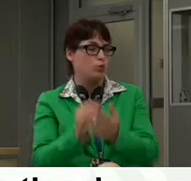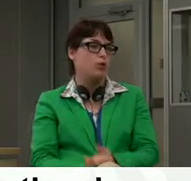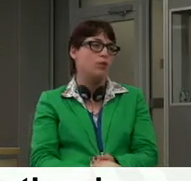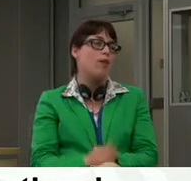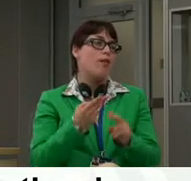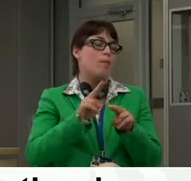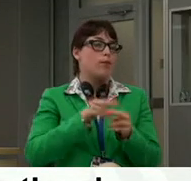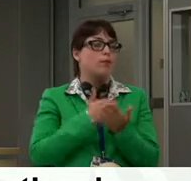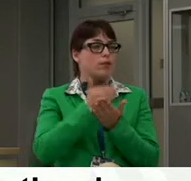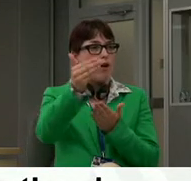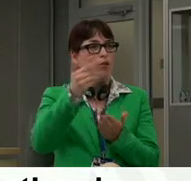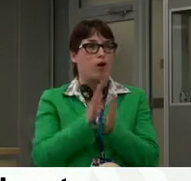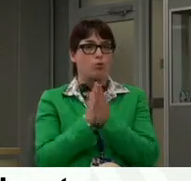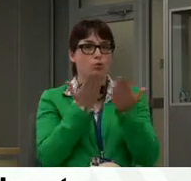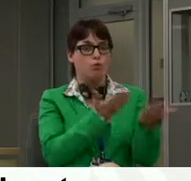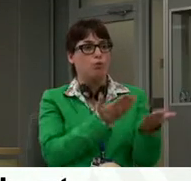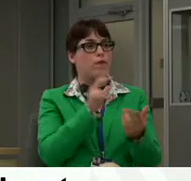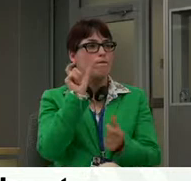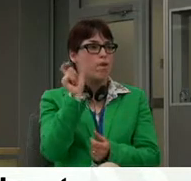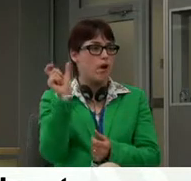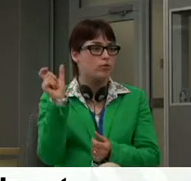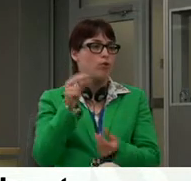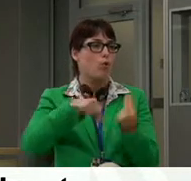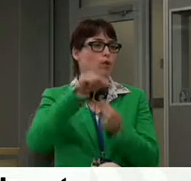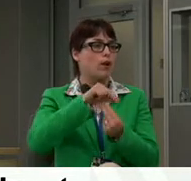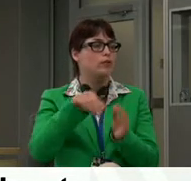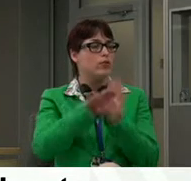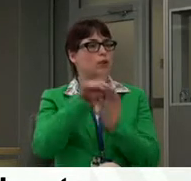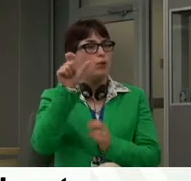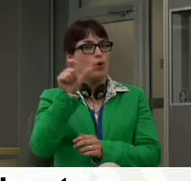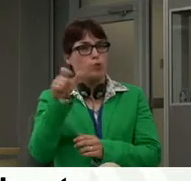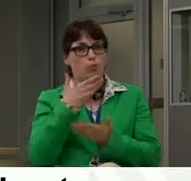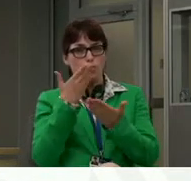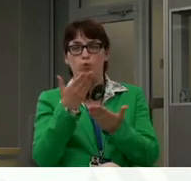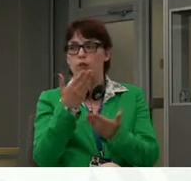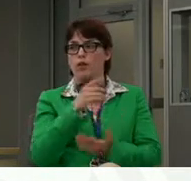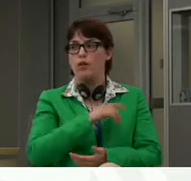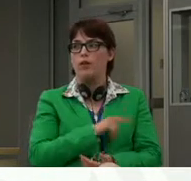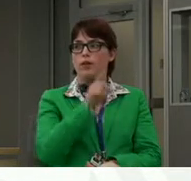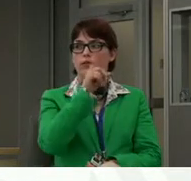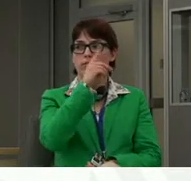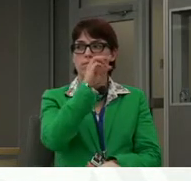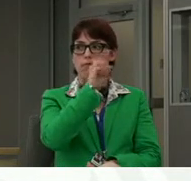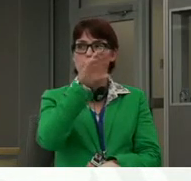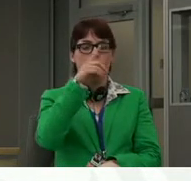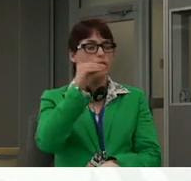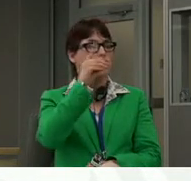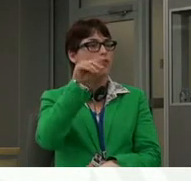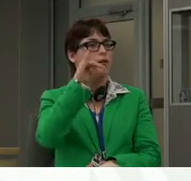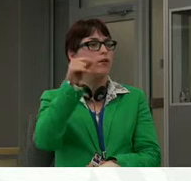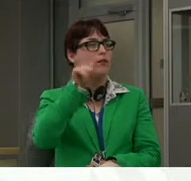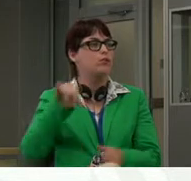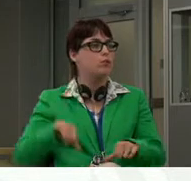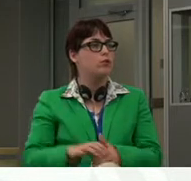to the best interest of these children. Thus, I would like to give the floor to the Minister of Education of the Republic of